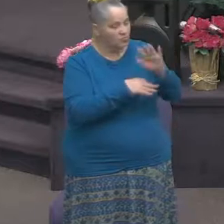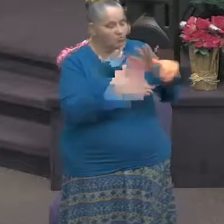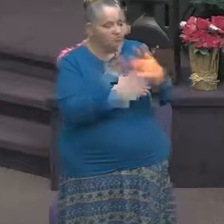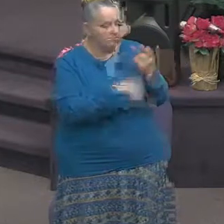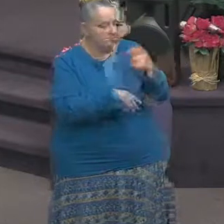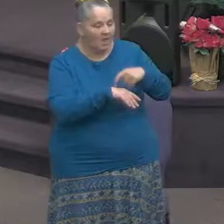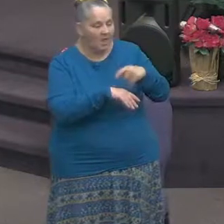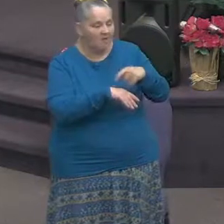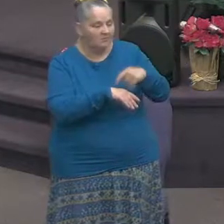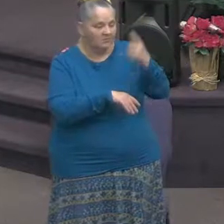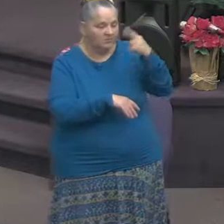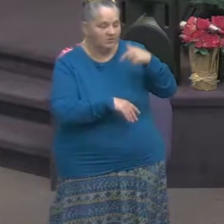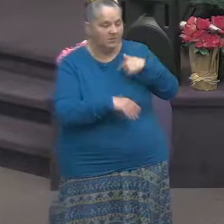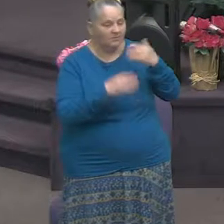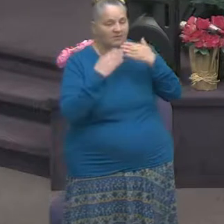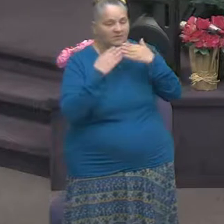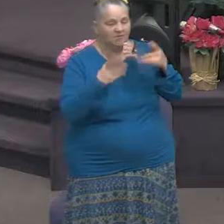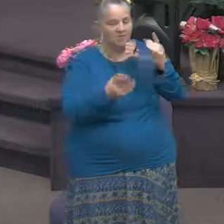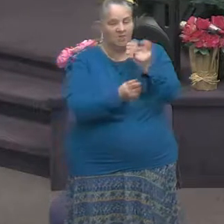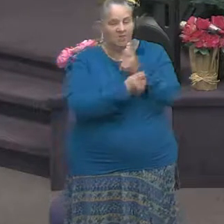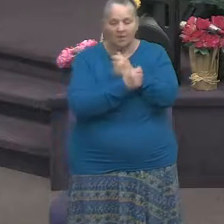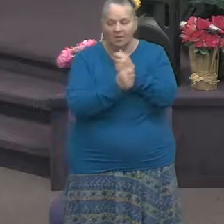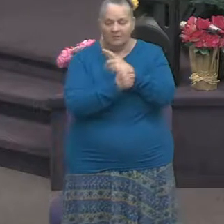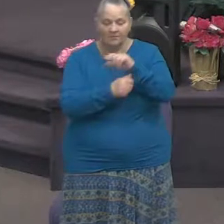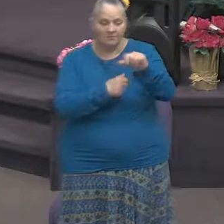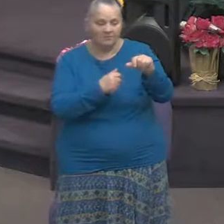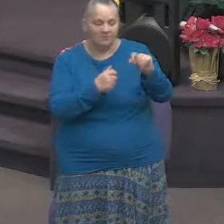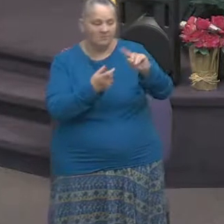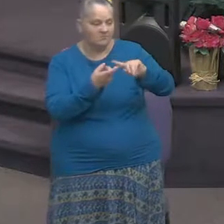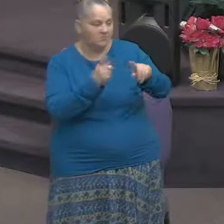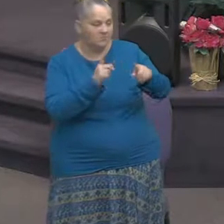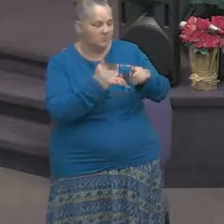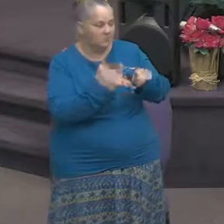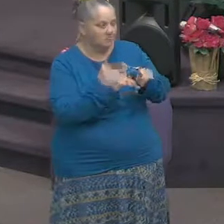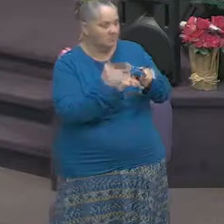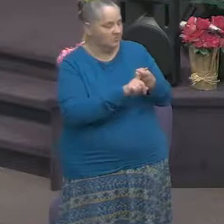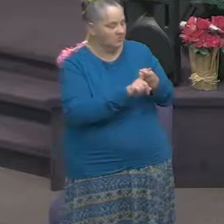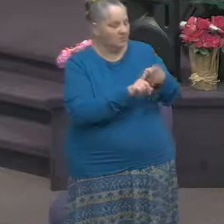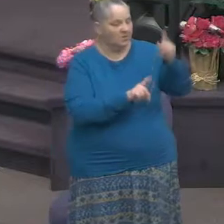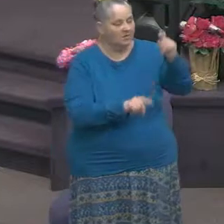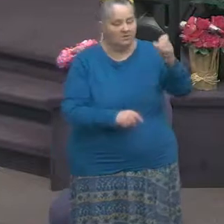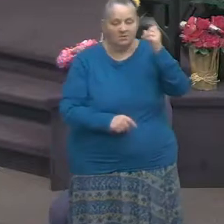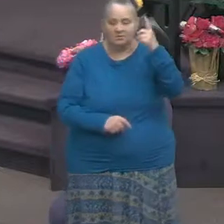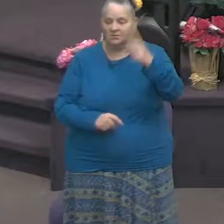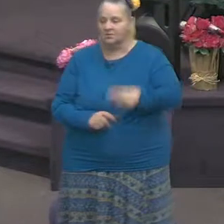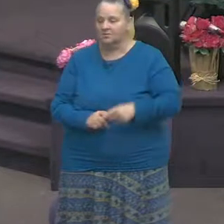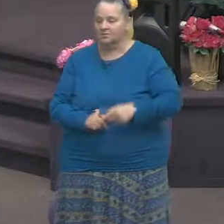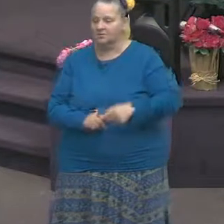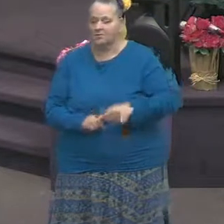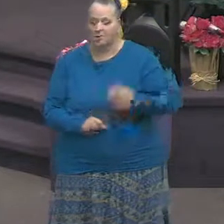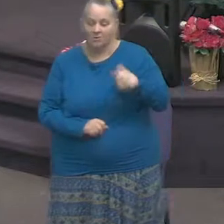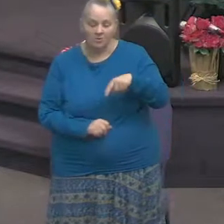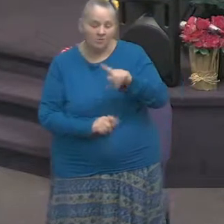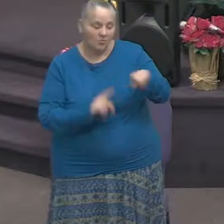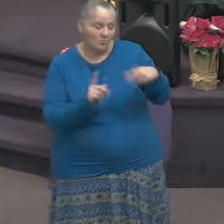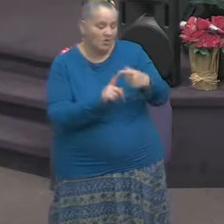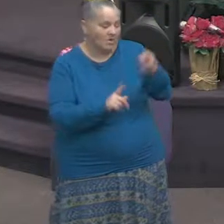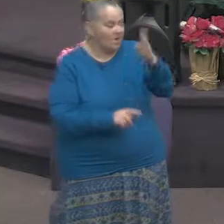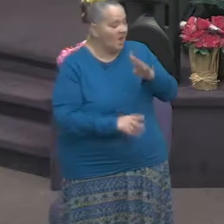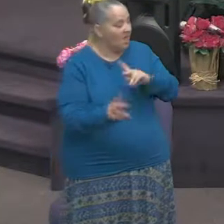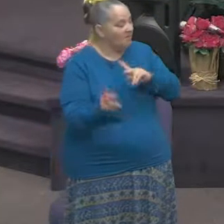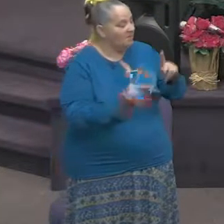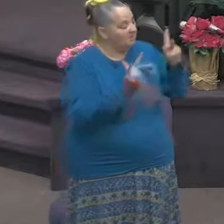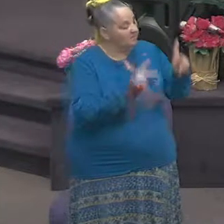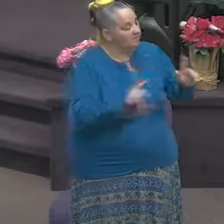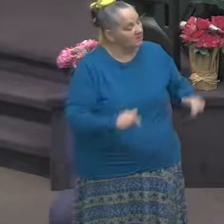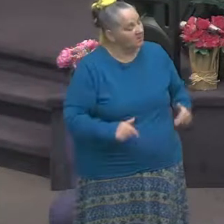trial. And I thank you for your love and your friendship. We've got to understand that when God puts people in